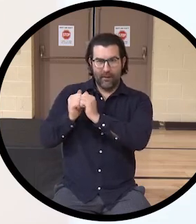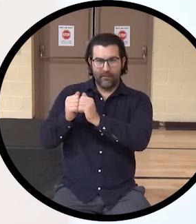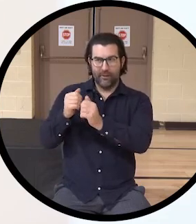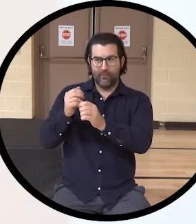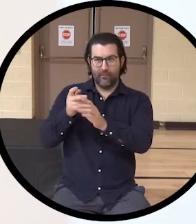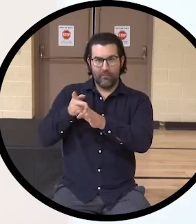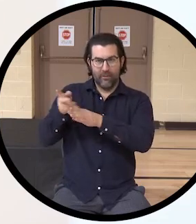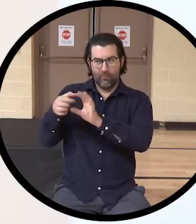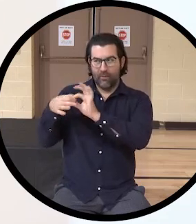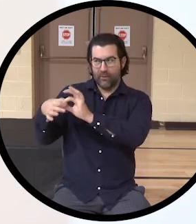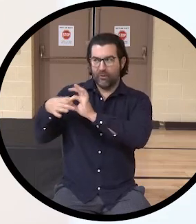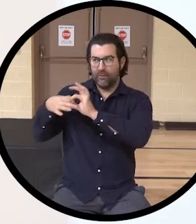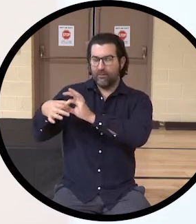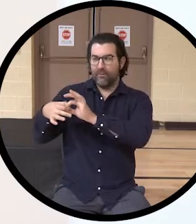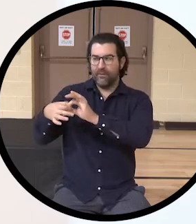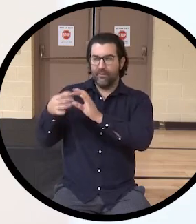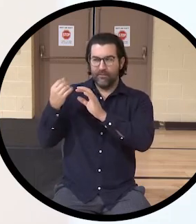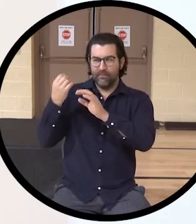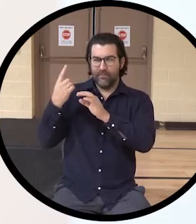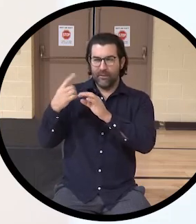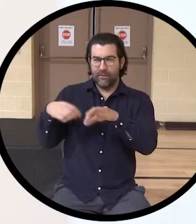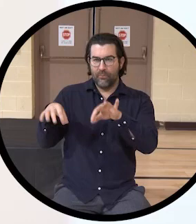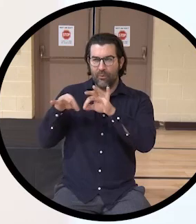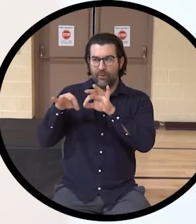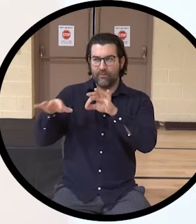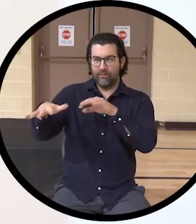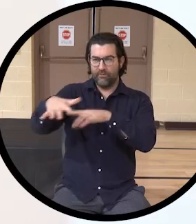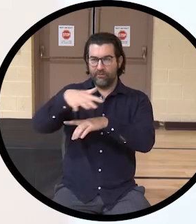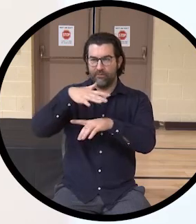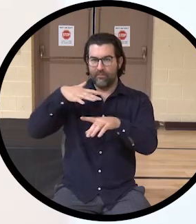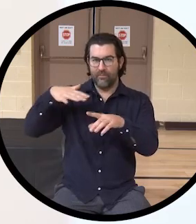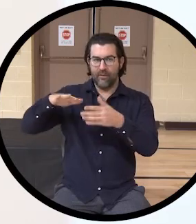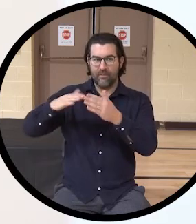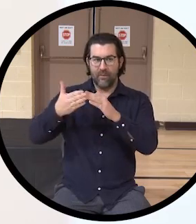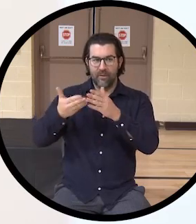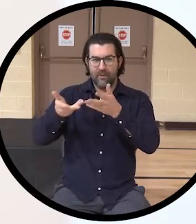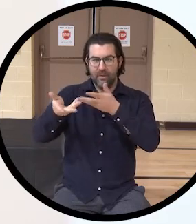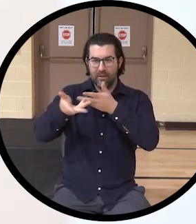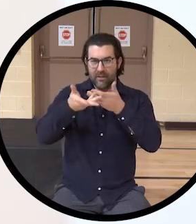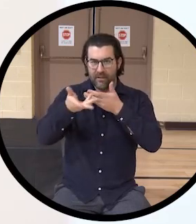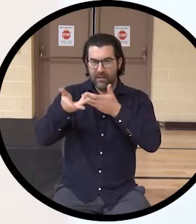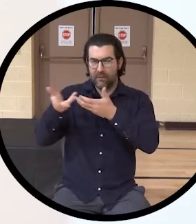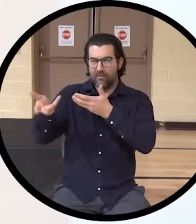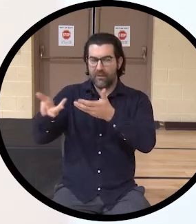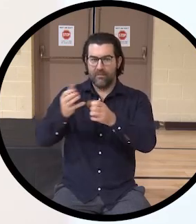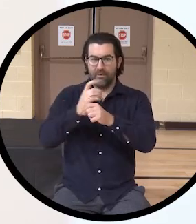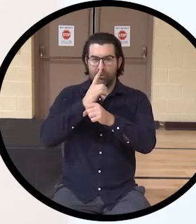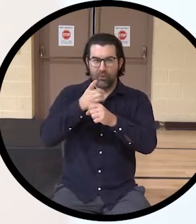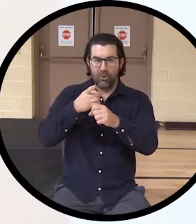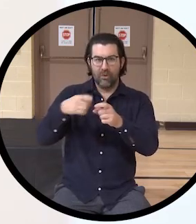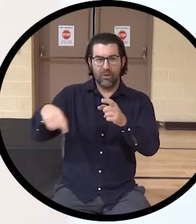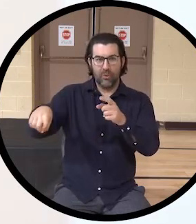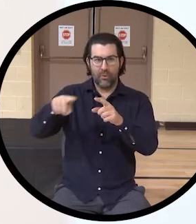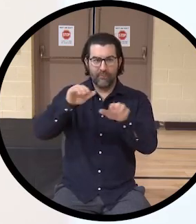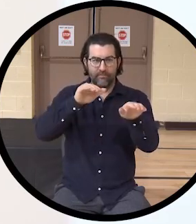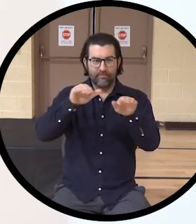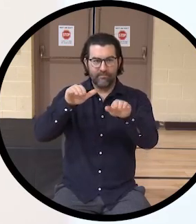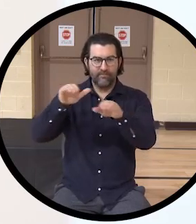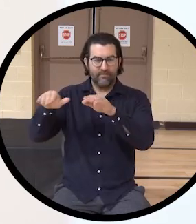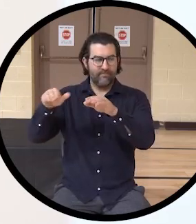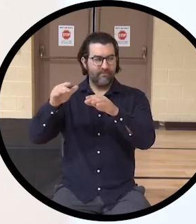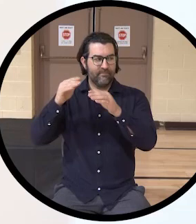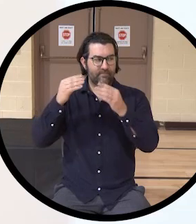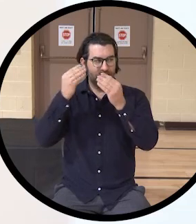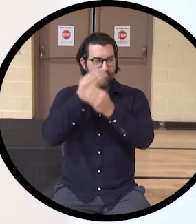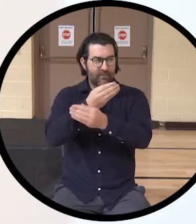And also what's so important is the community engagement part. We worked really hard to make sure the community knew about this and really sat